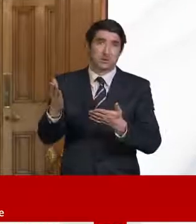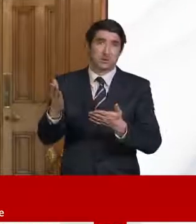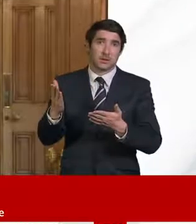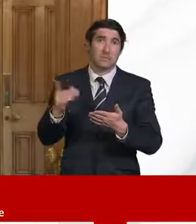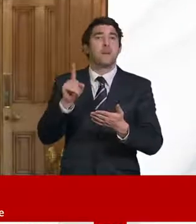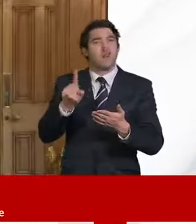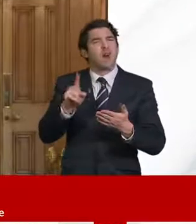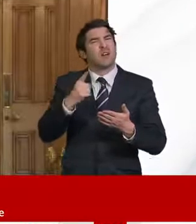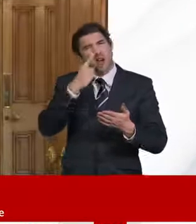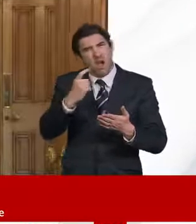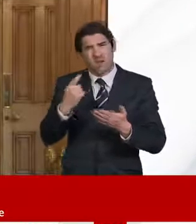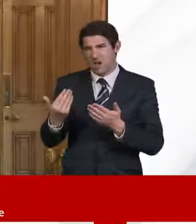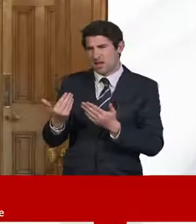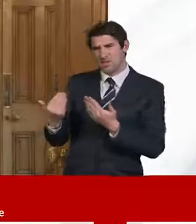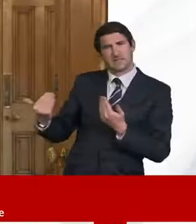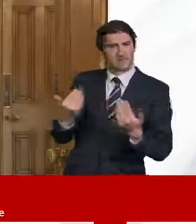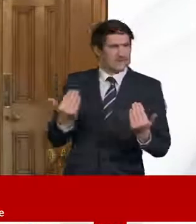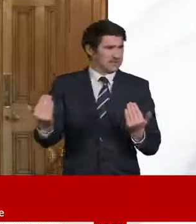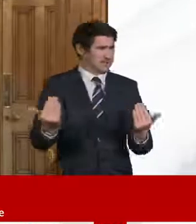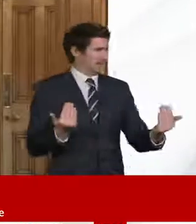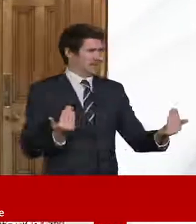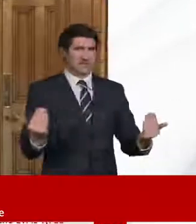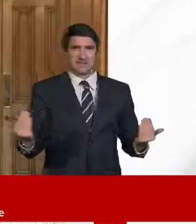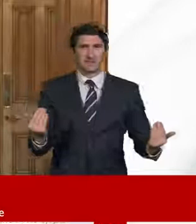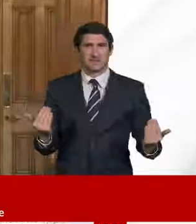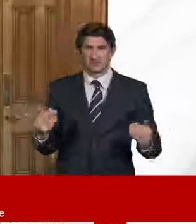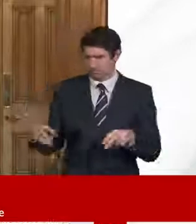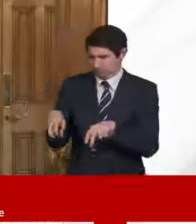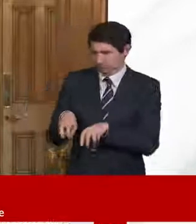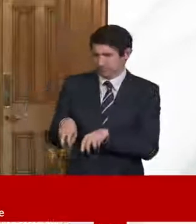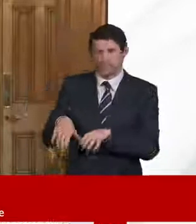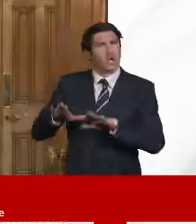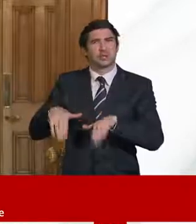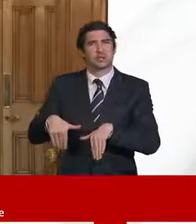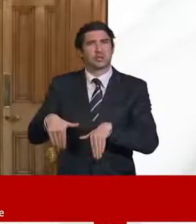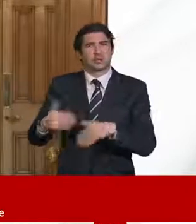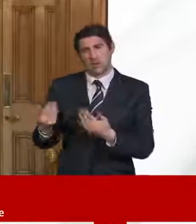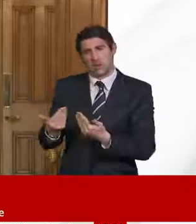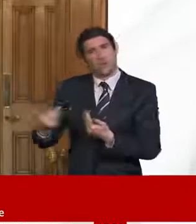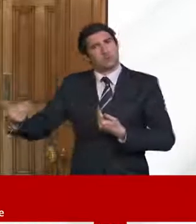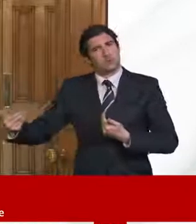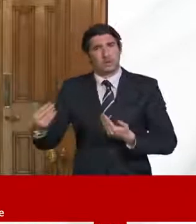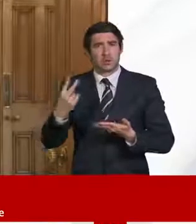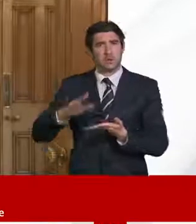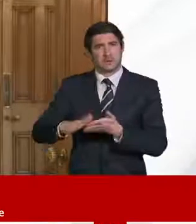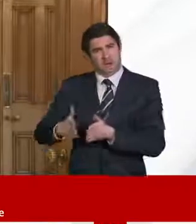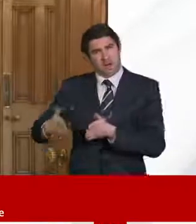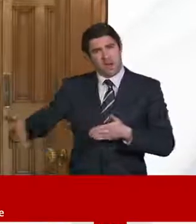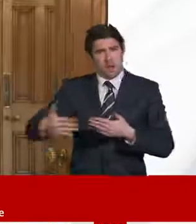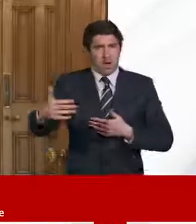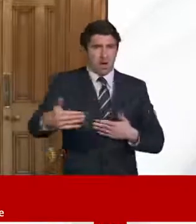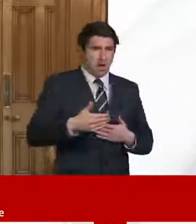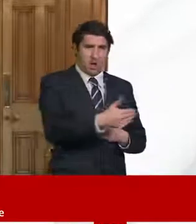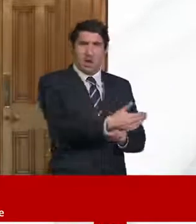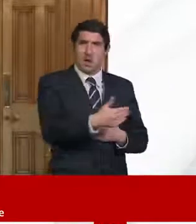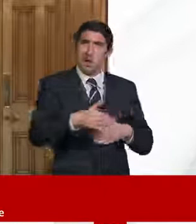social distancing rules should be followed wherever possible, and no one should feel that they're unsafe at work. And I'd